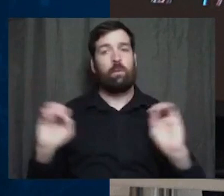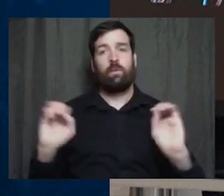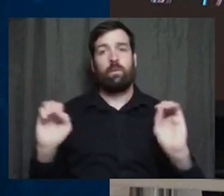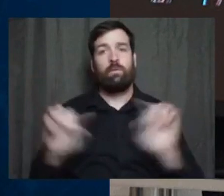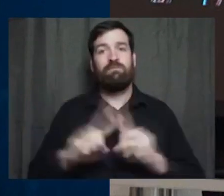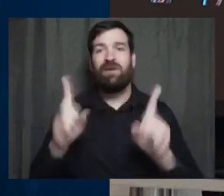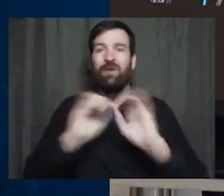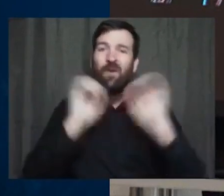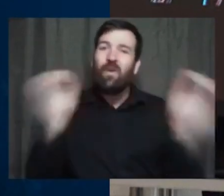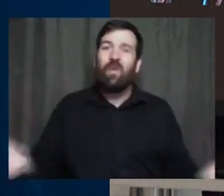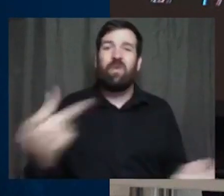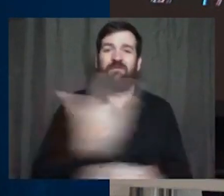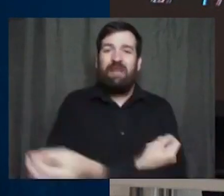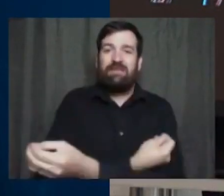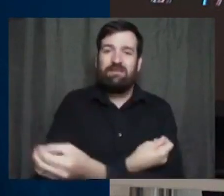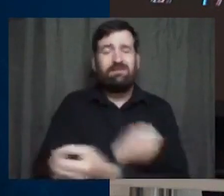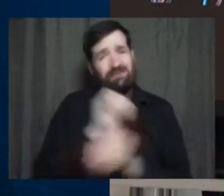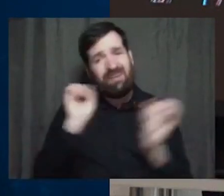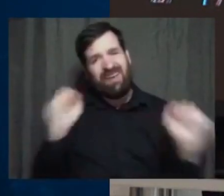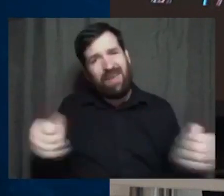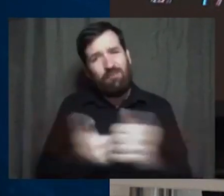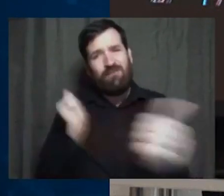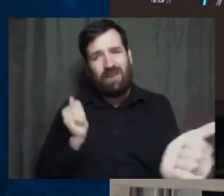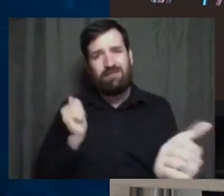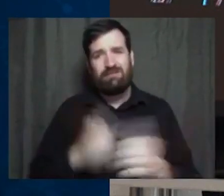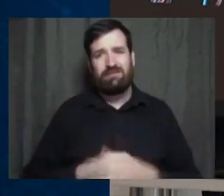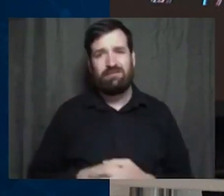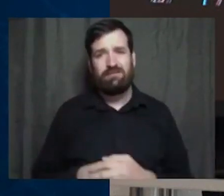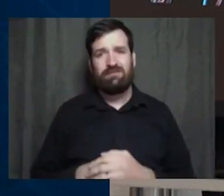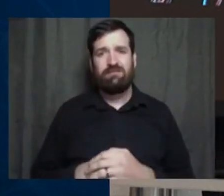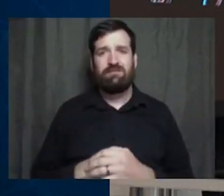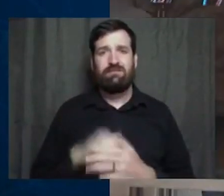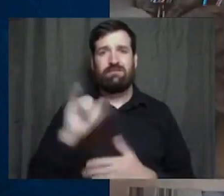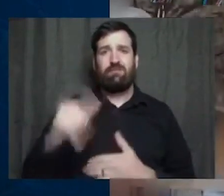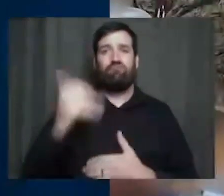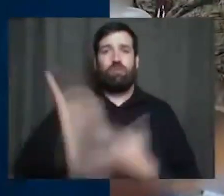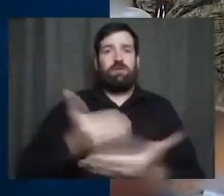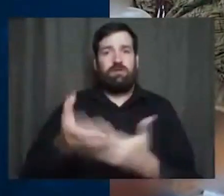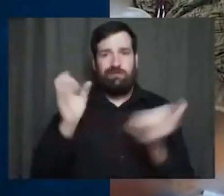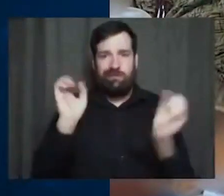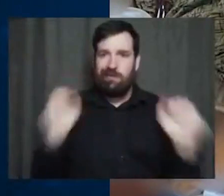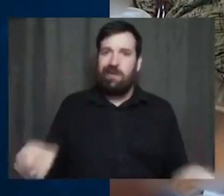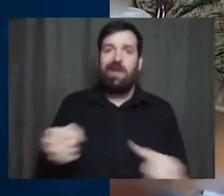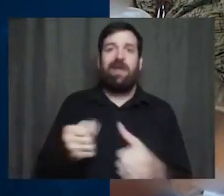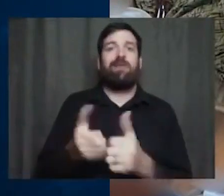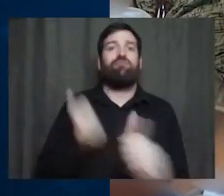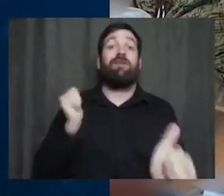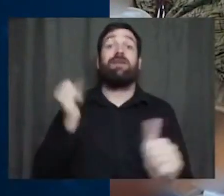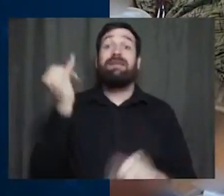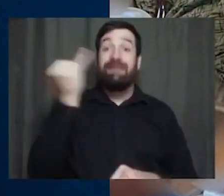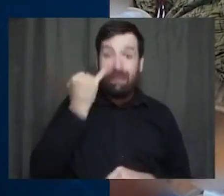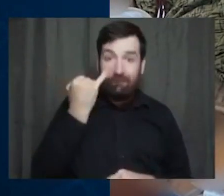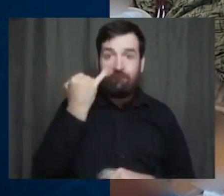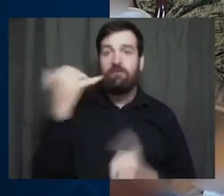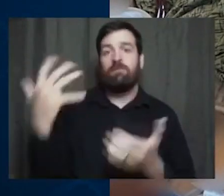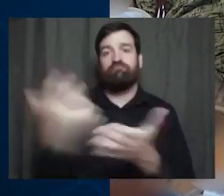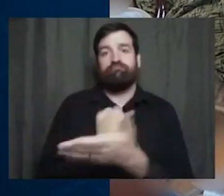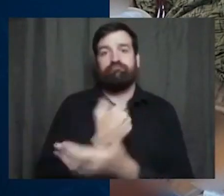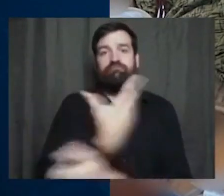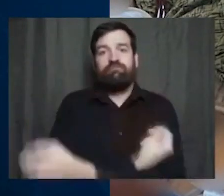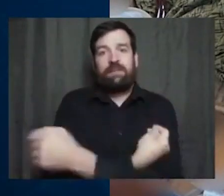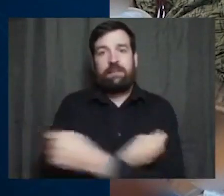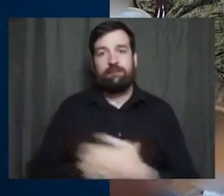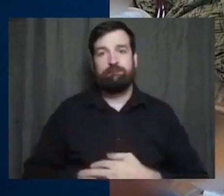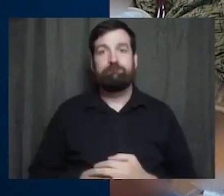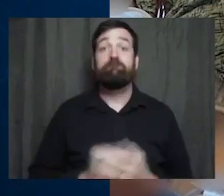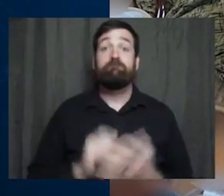a fully preventable problem and disease process if people get vaccinated. So unfortunately,